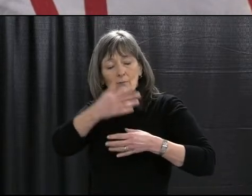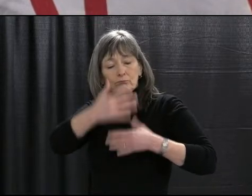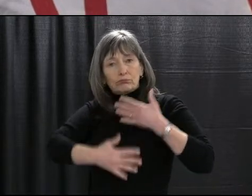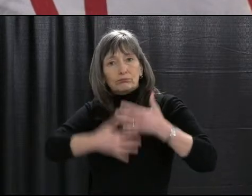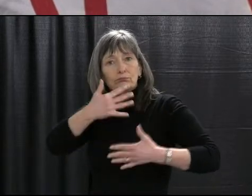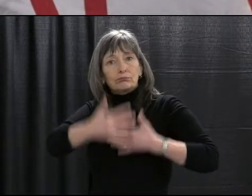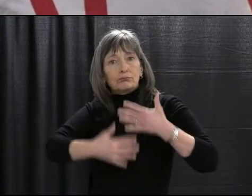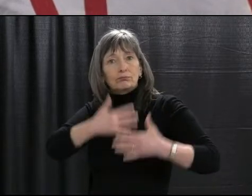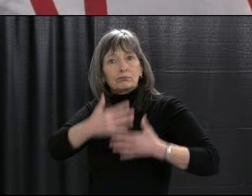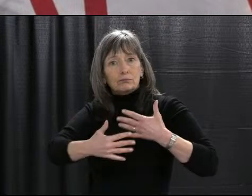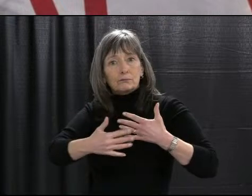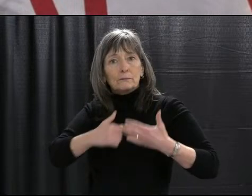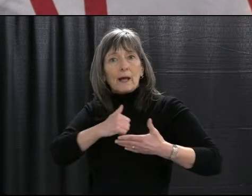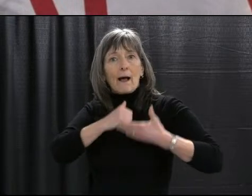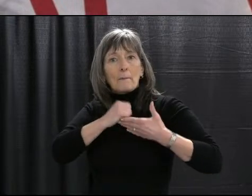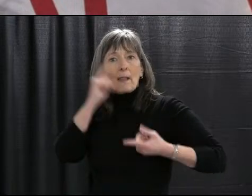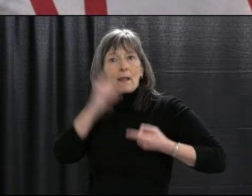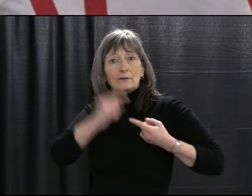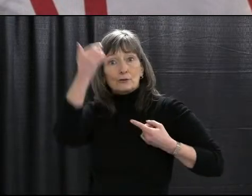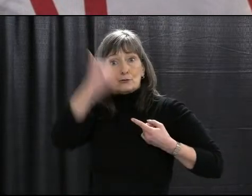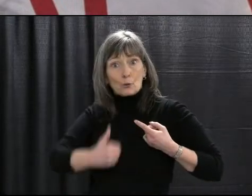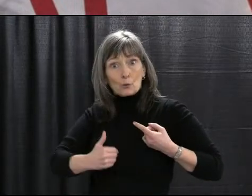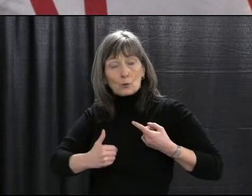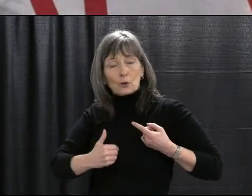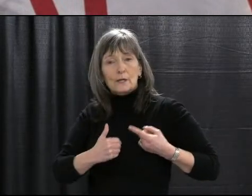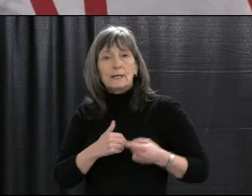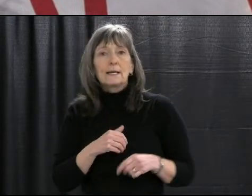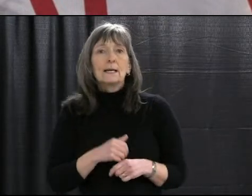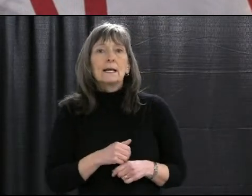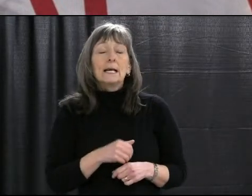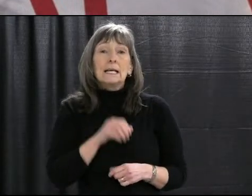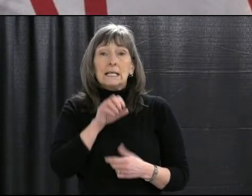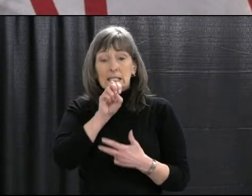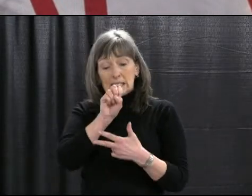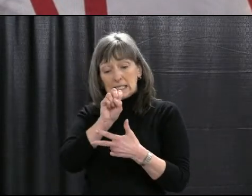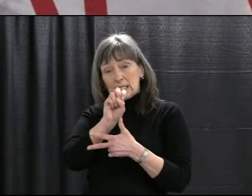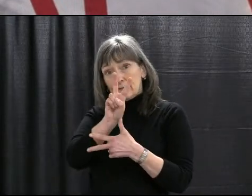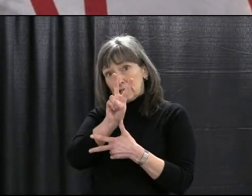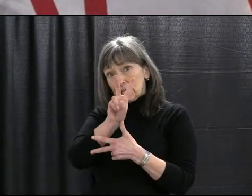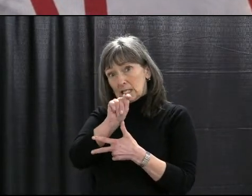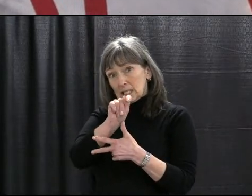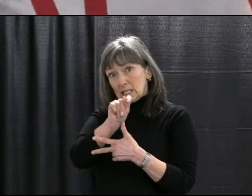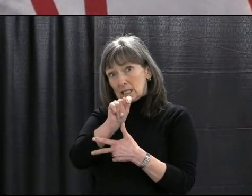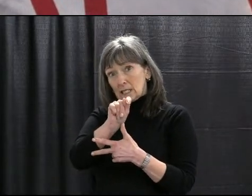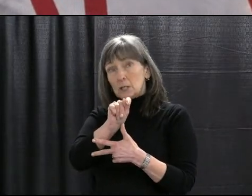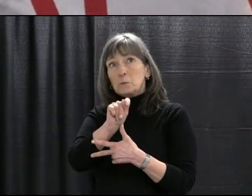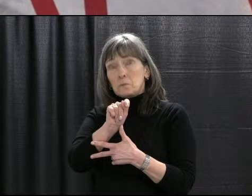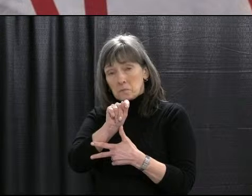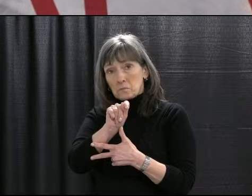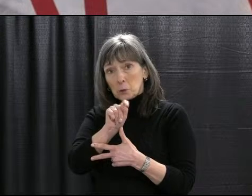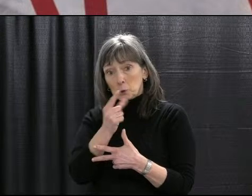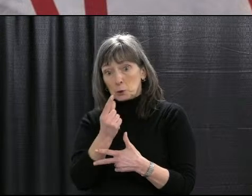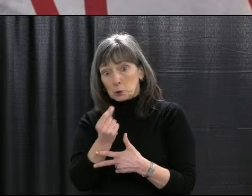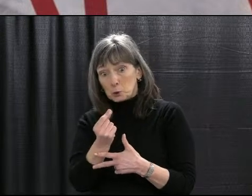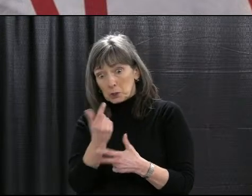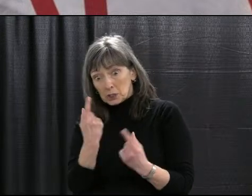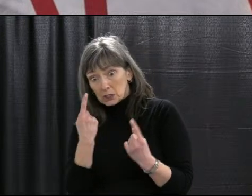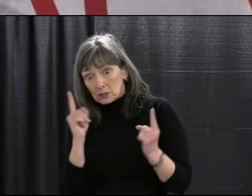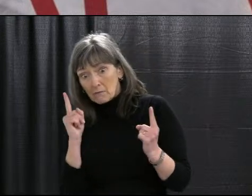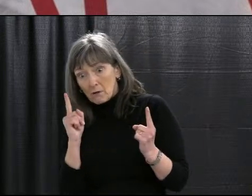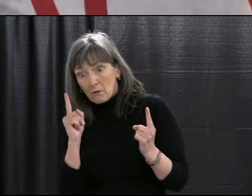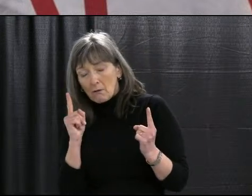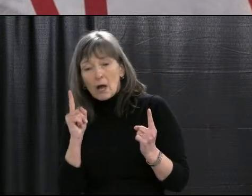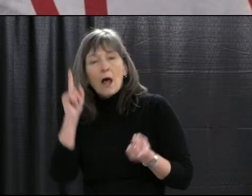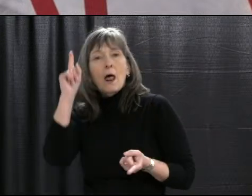evaluation of EVT has shown that it has led to an approximate 50% reduction in the patient's